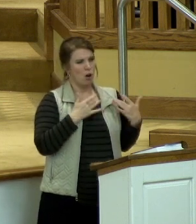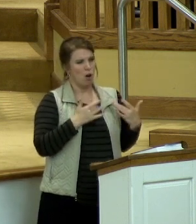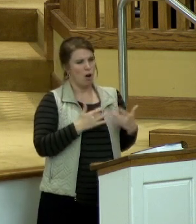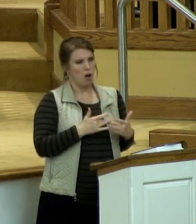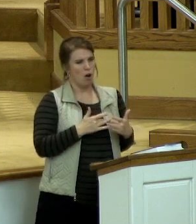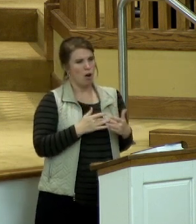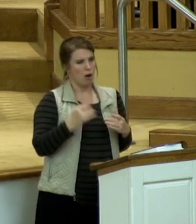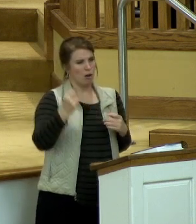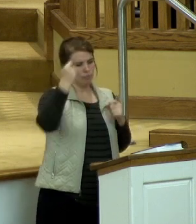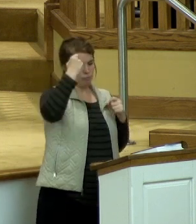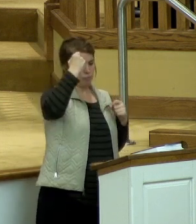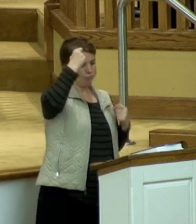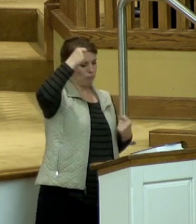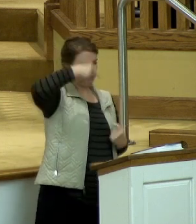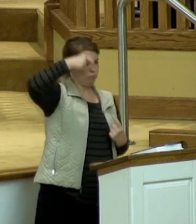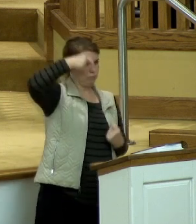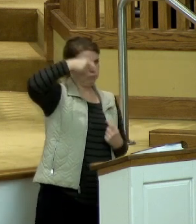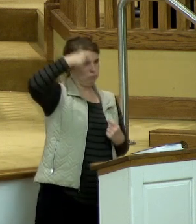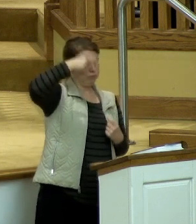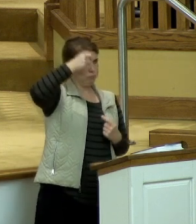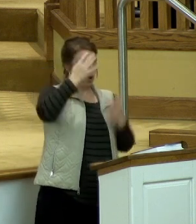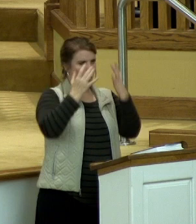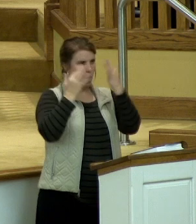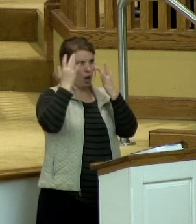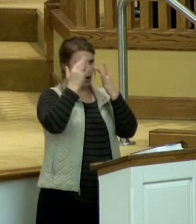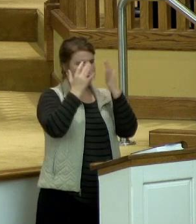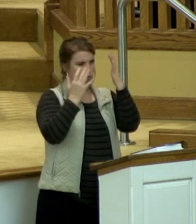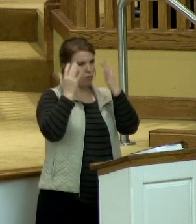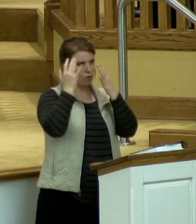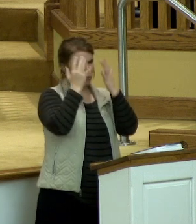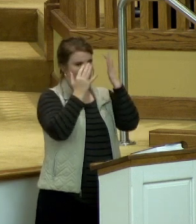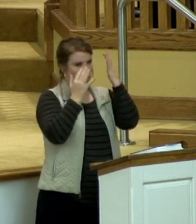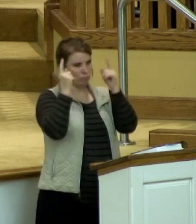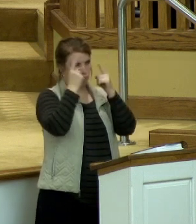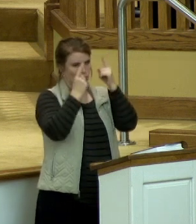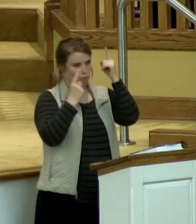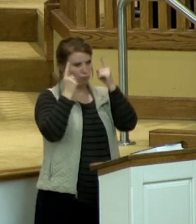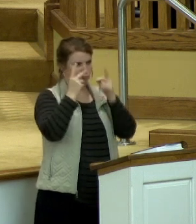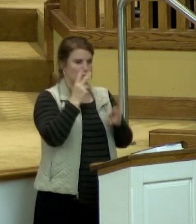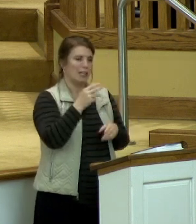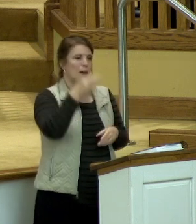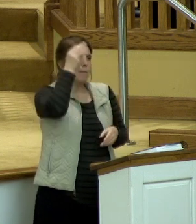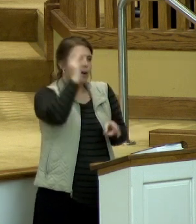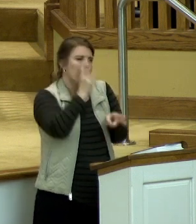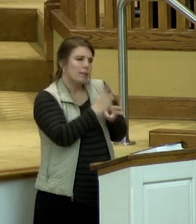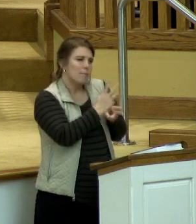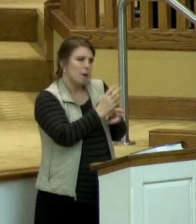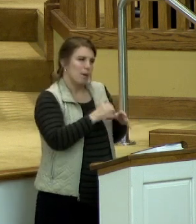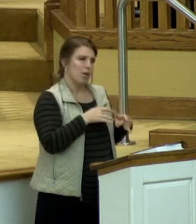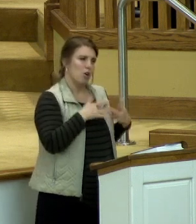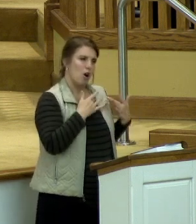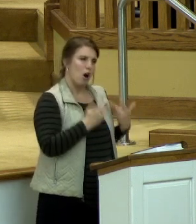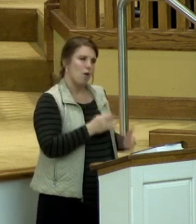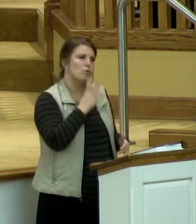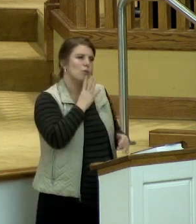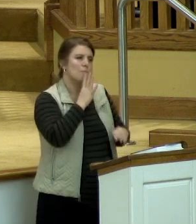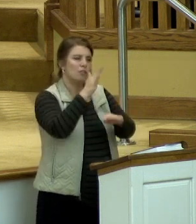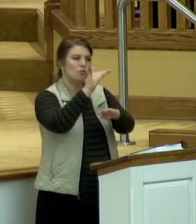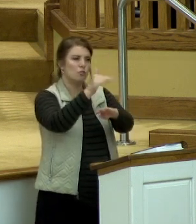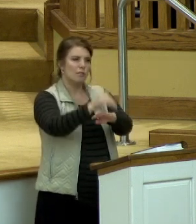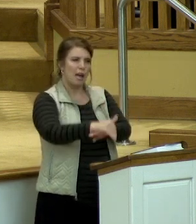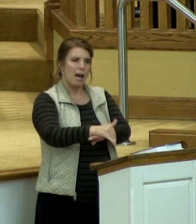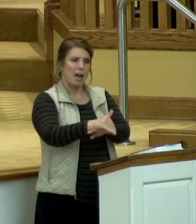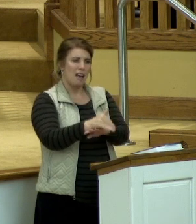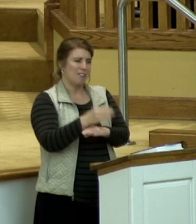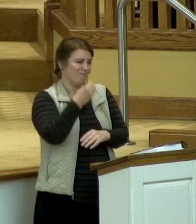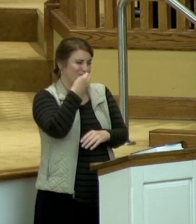there from our mind. And that comes from the wondering and pondering part. And then she keeps them in her heart. We'll talk about that tonight, okay? Wondering and pondering. Listen,